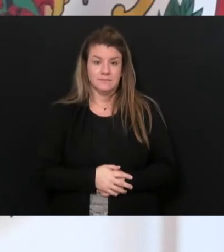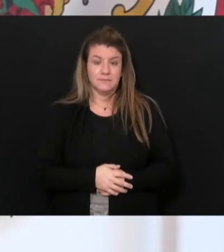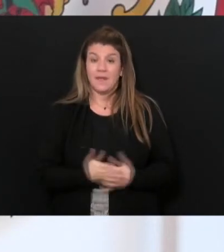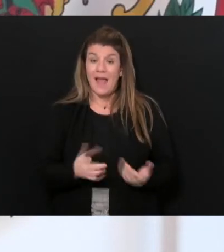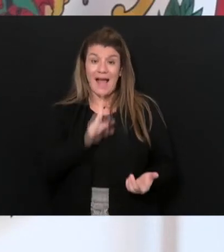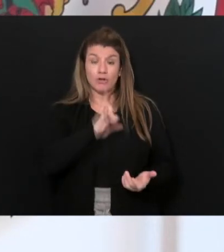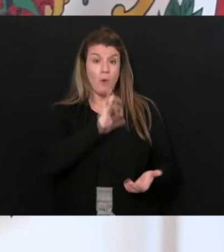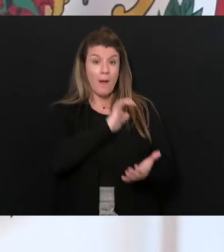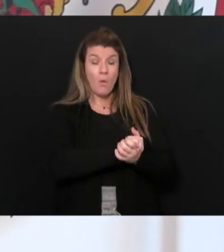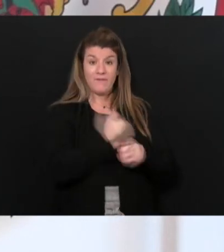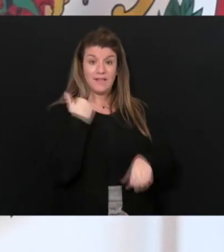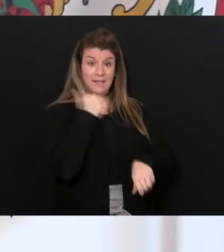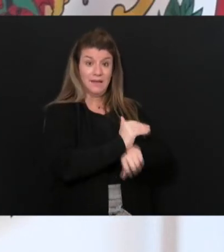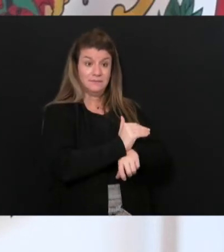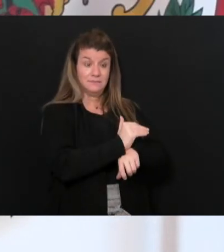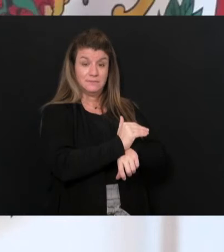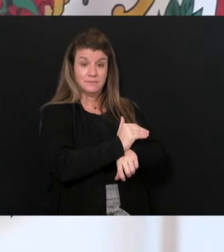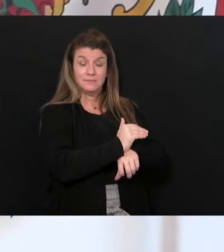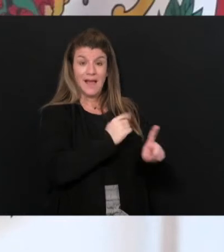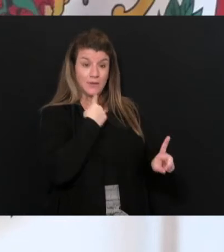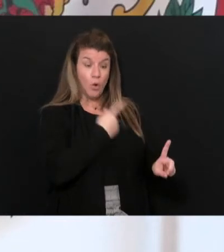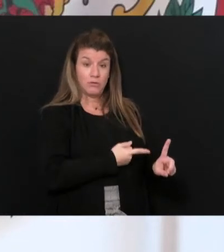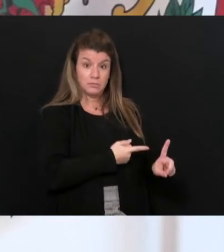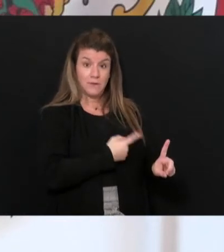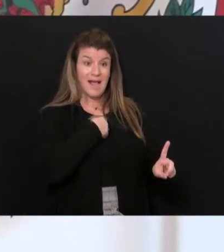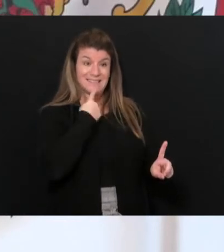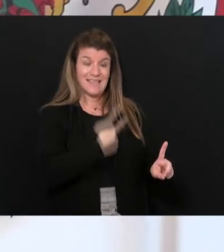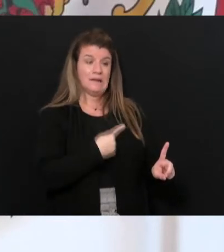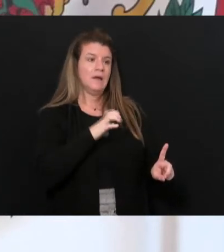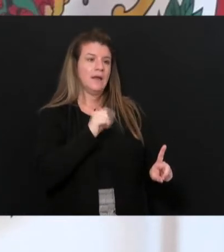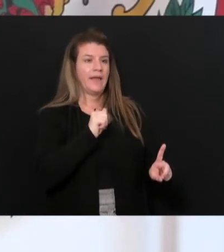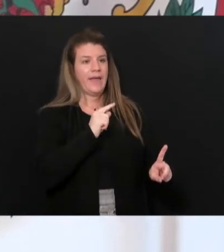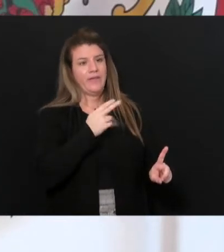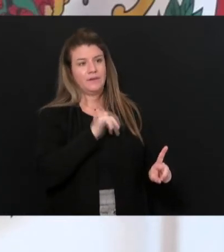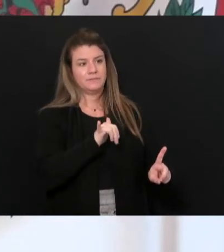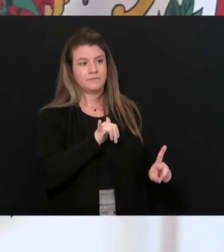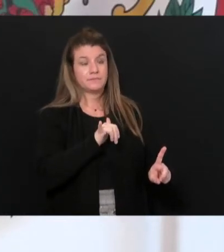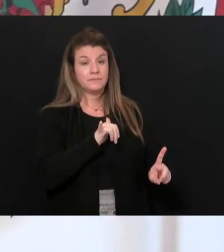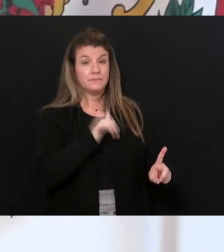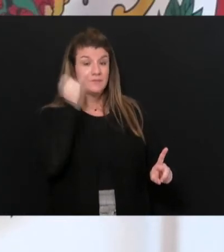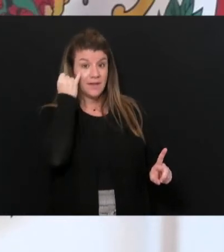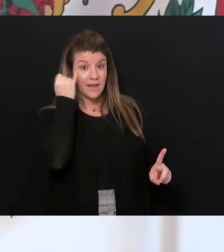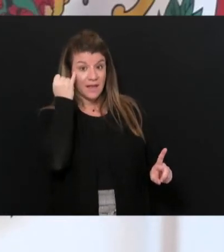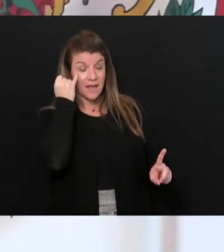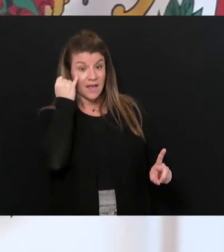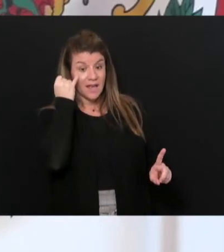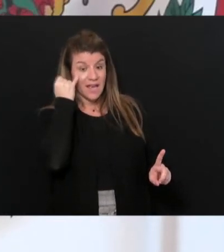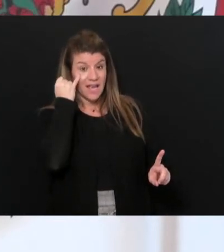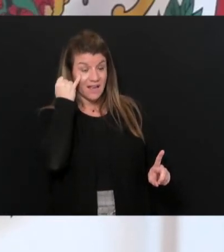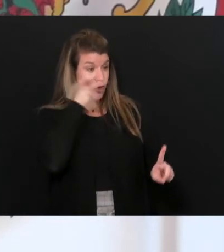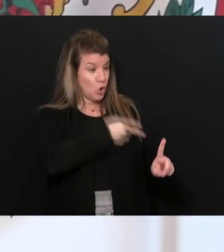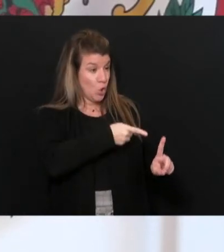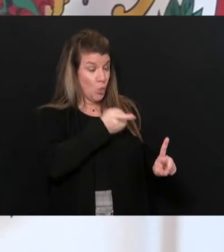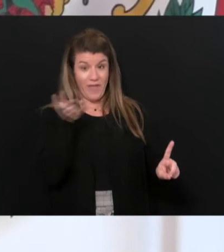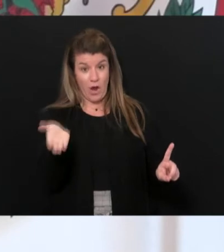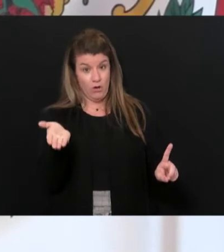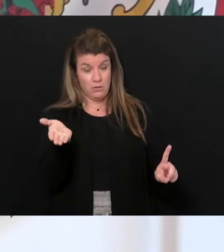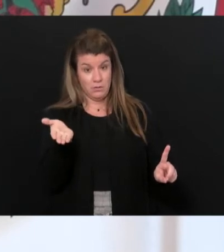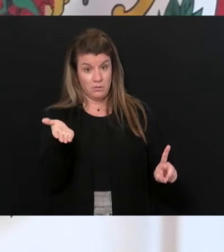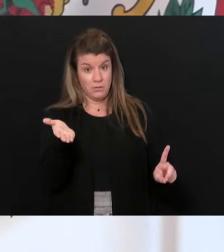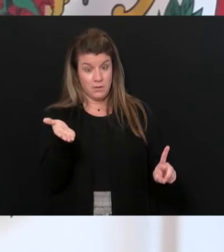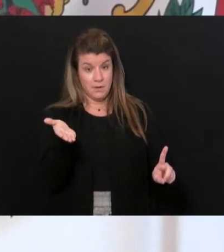wife last night, I said, here's exactly what I said. I said, Kathy, if you were there